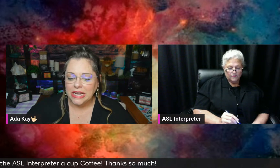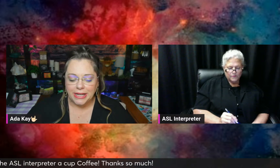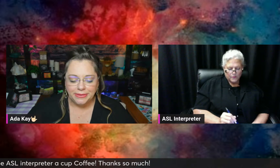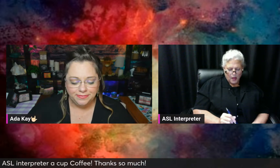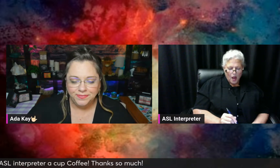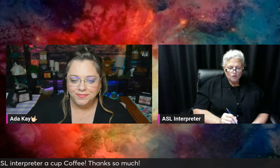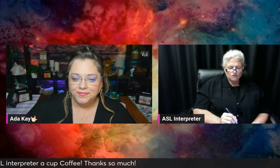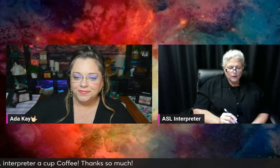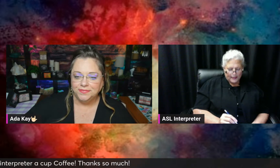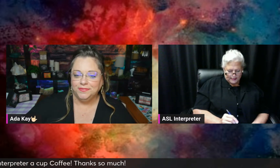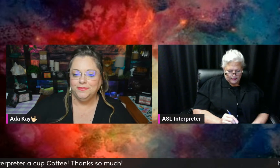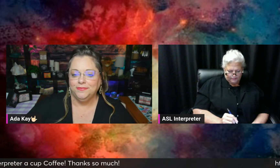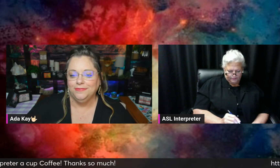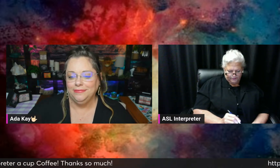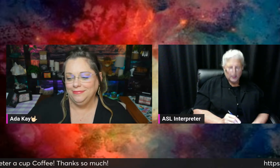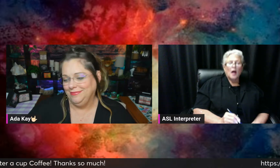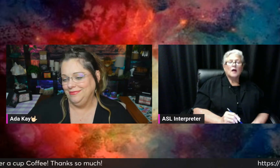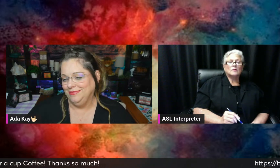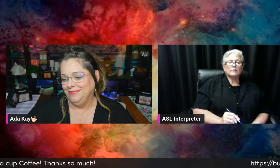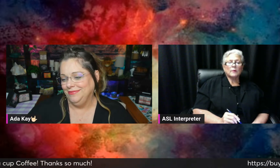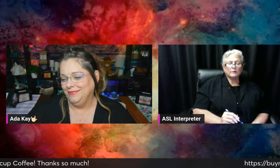Right, Miss Diane? Right.